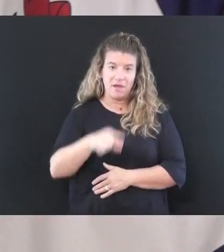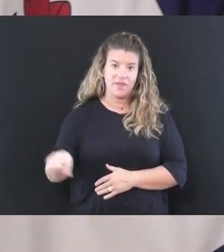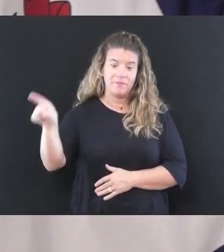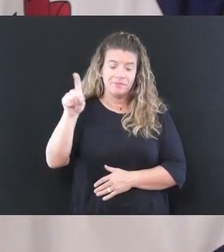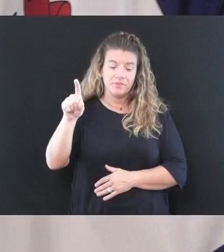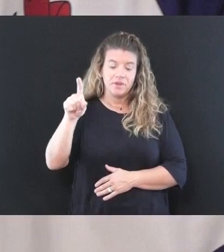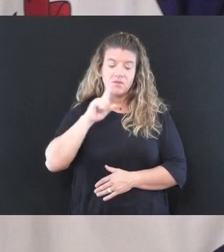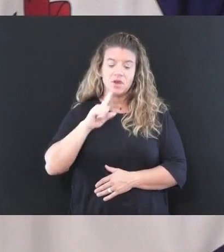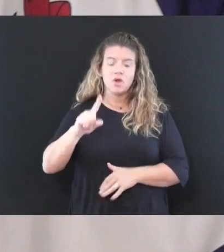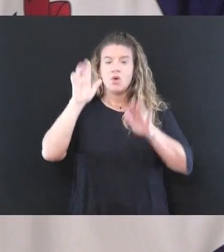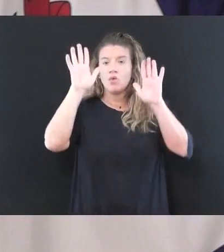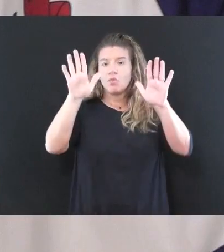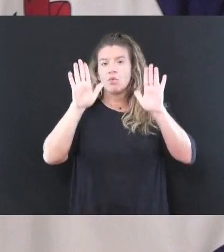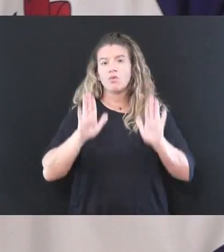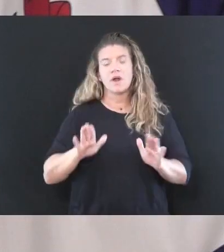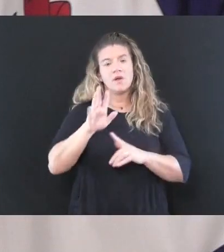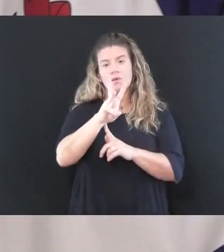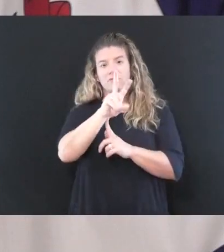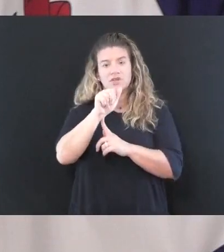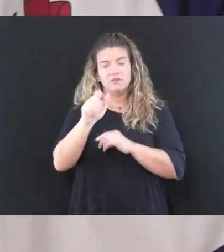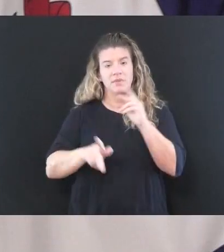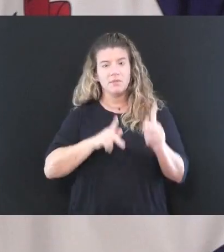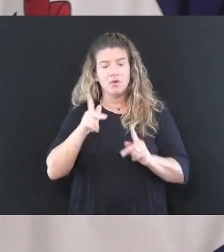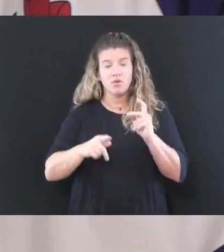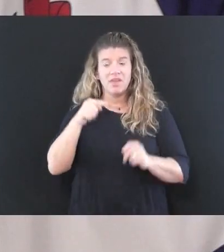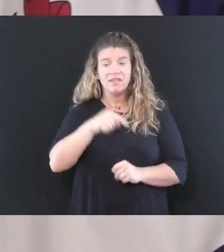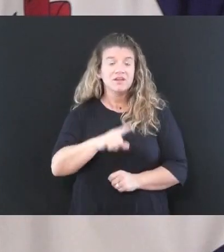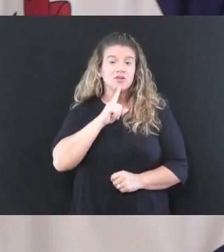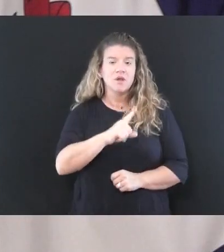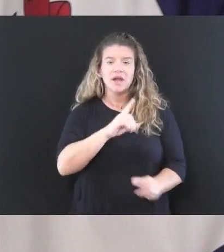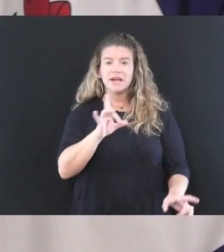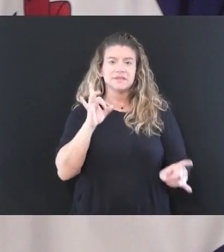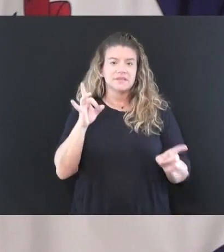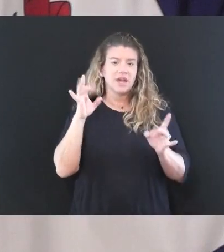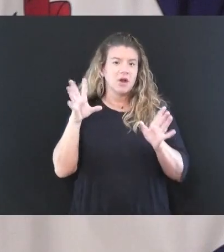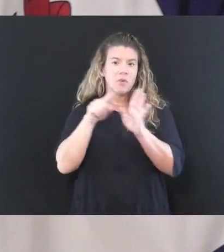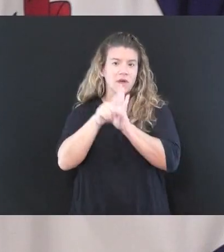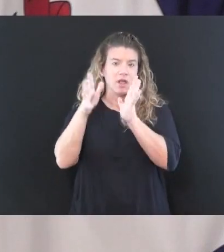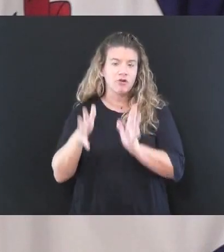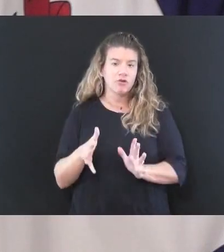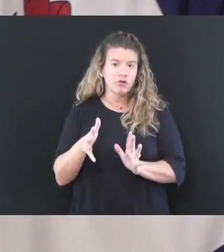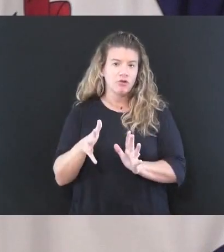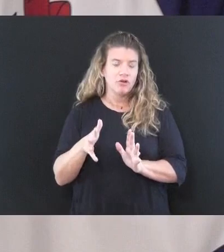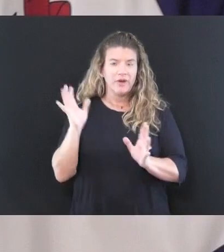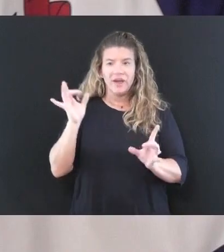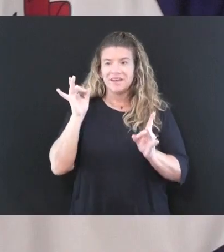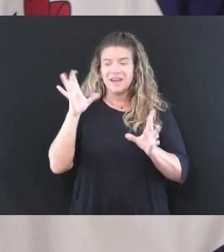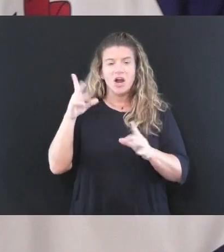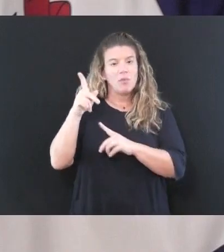Great West Virginians, this is a terrible killer and a terrible